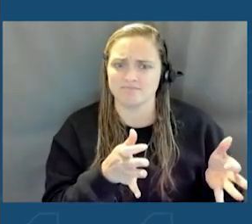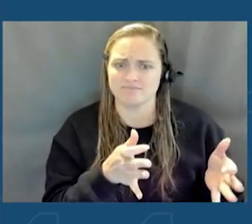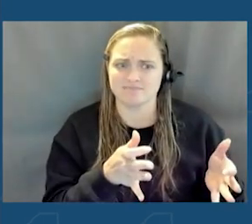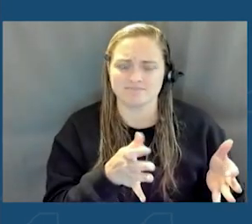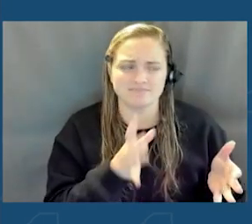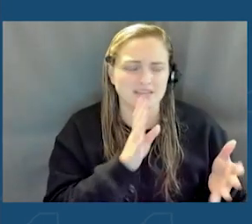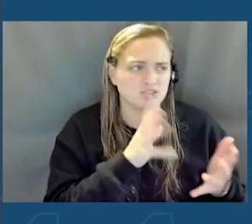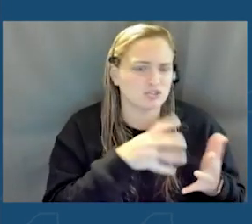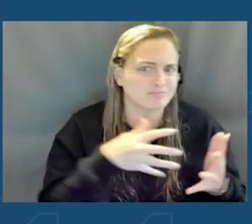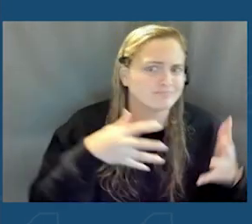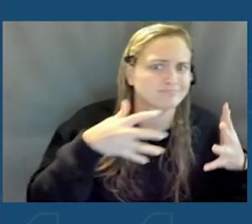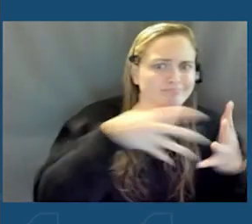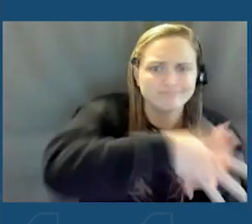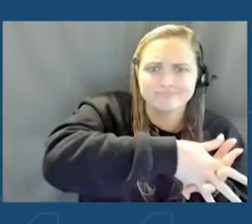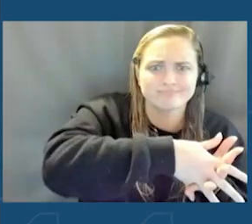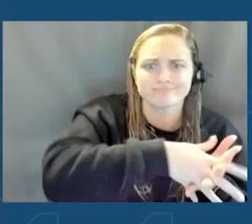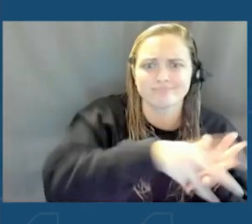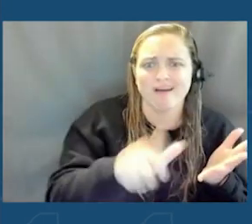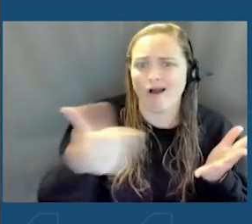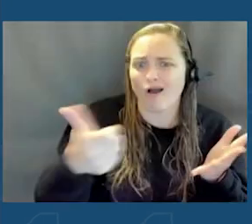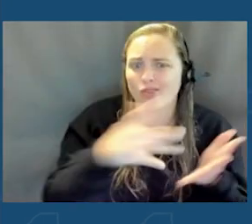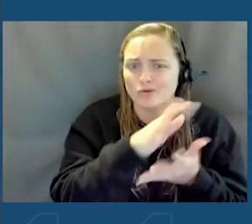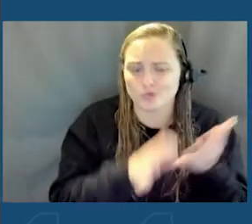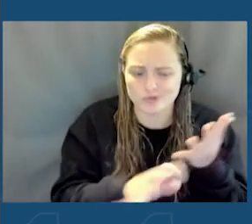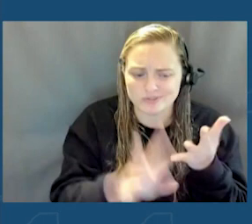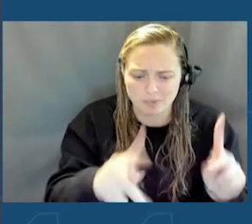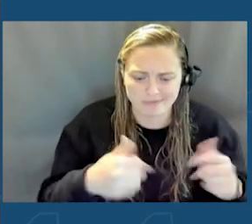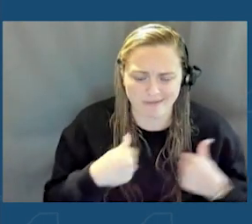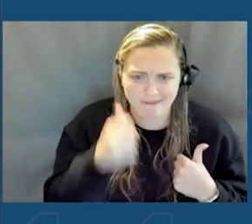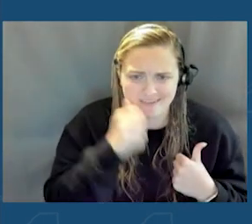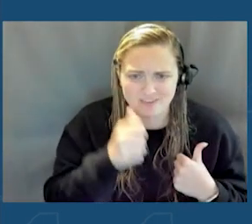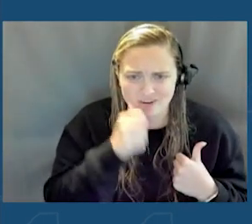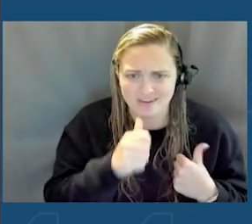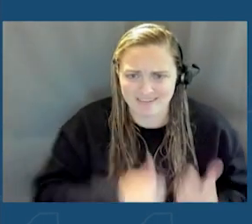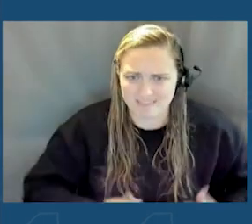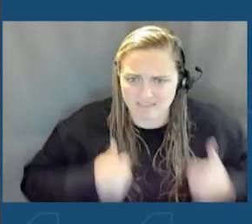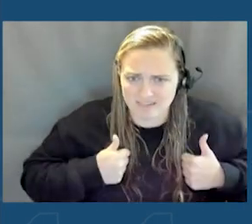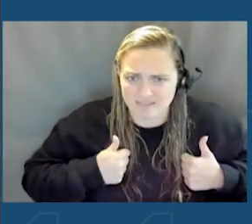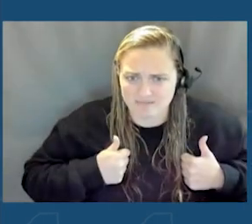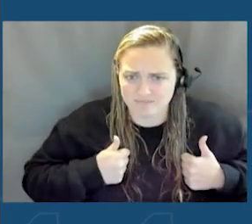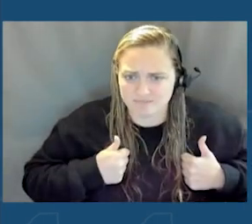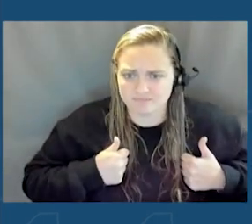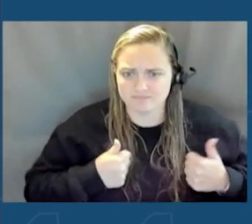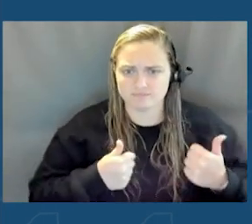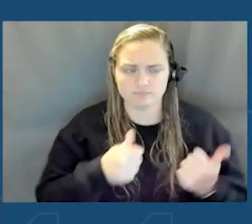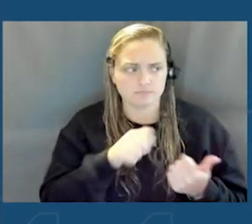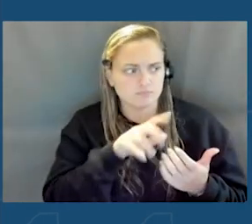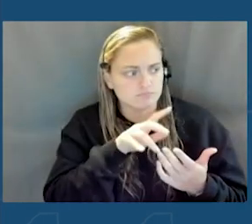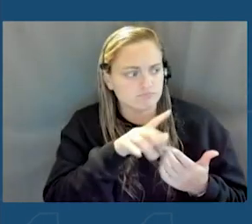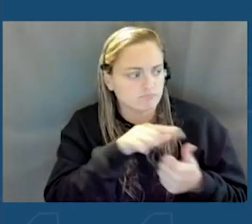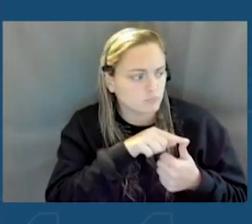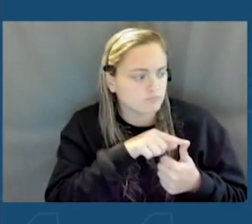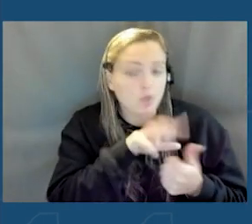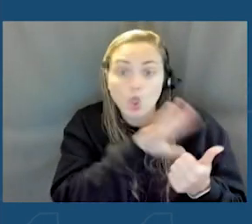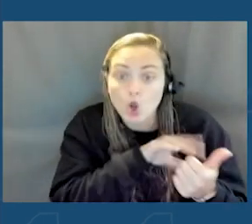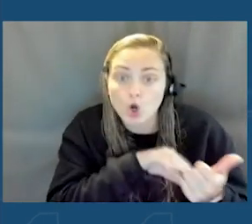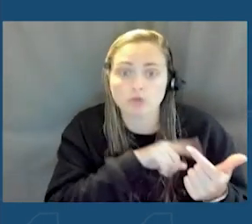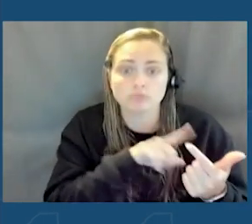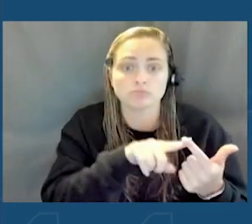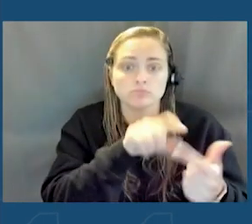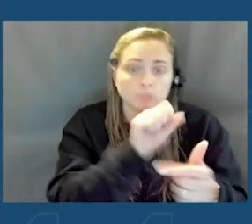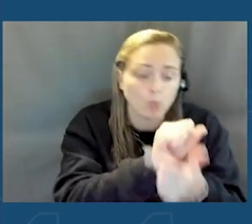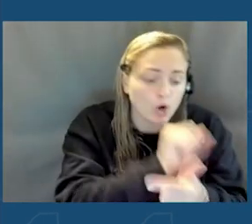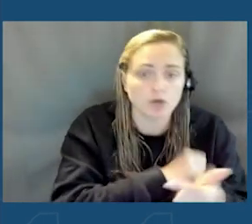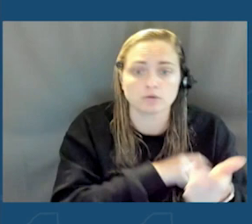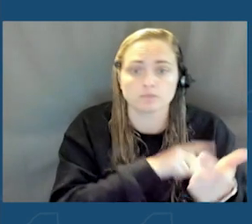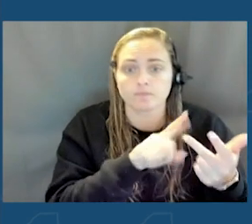entwined with the many other choices that a person makes in their lifetime, the choice to learn, the choice to work, the choice